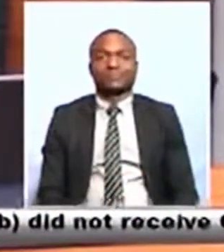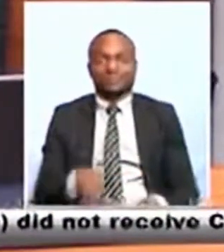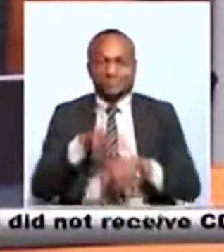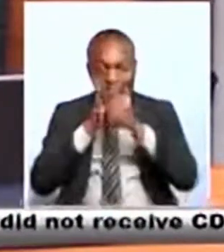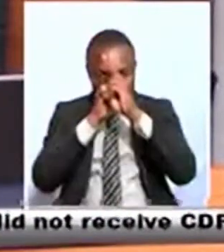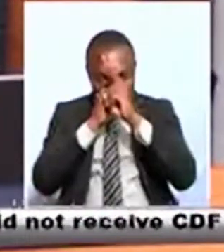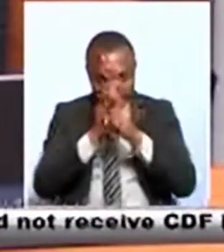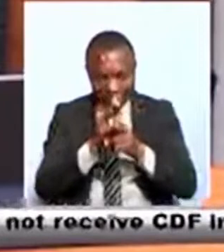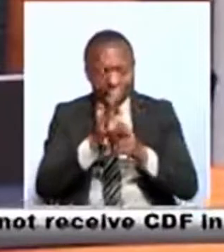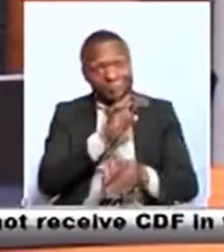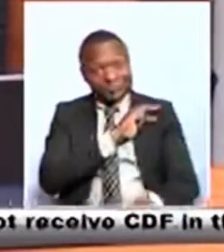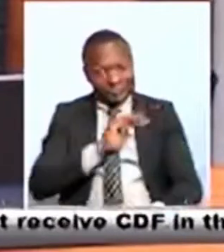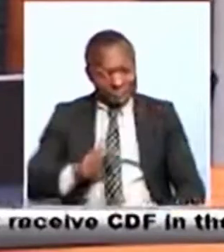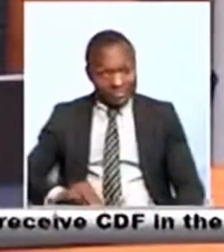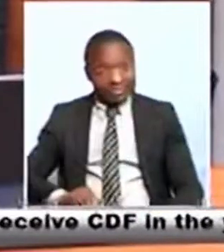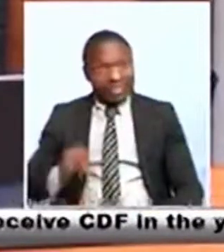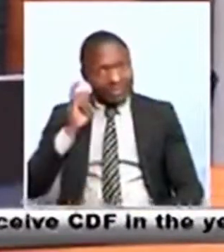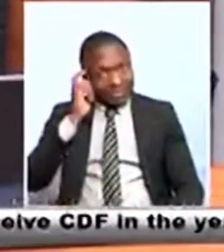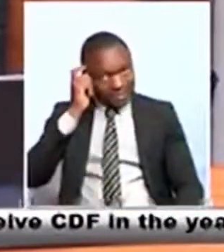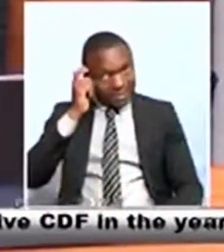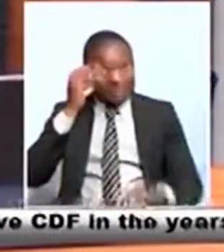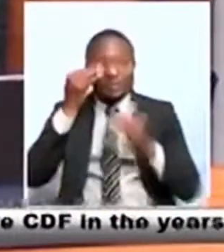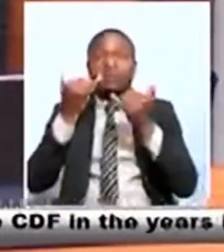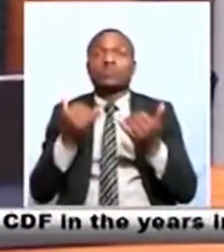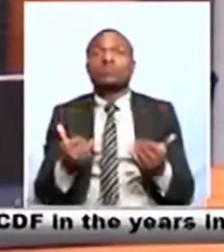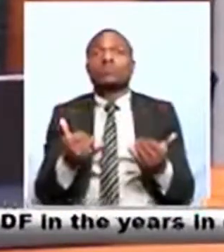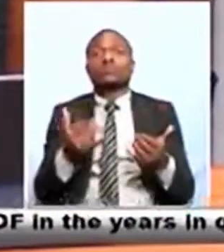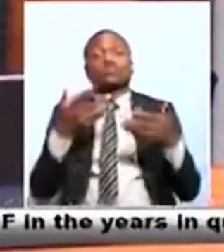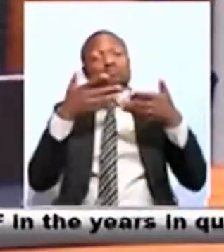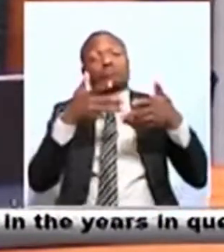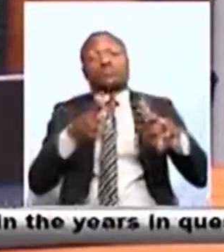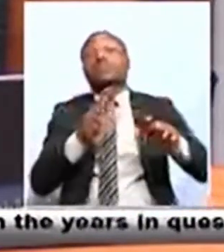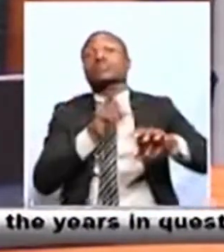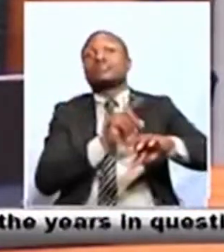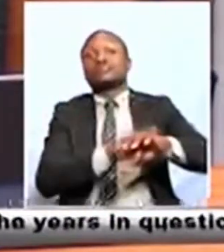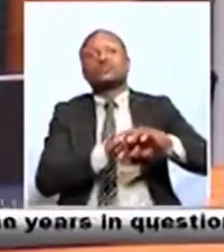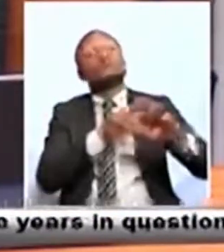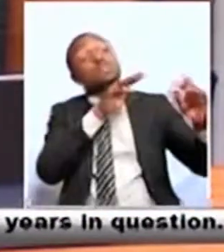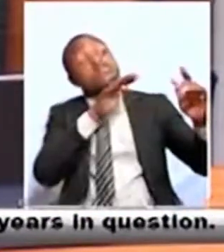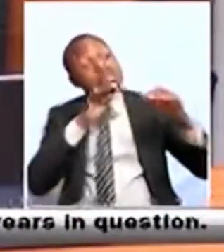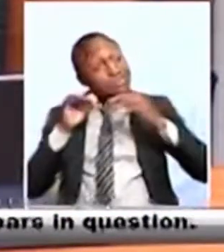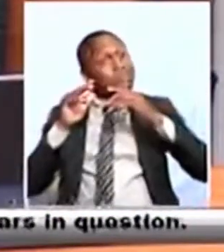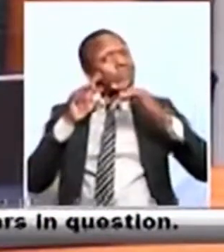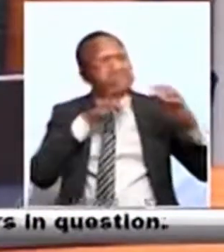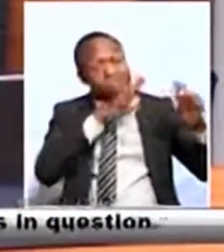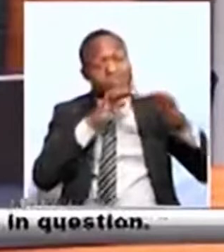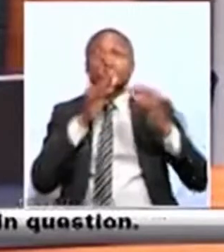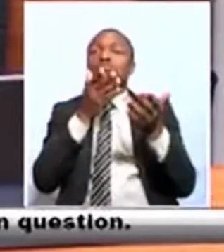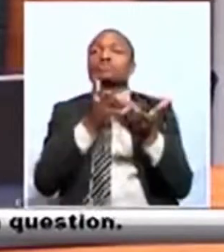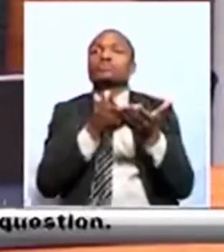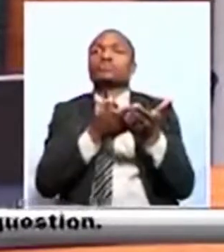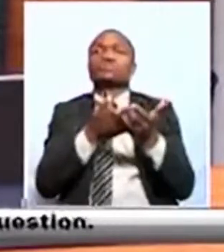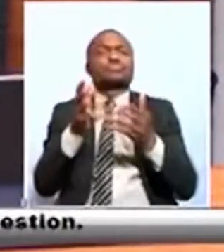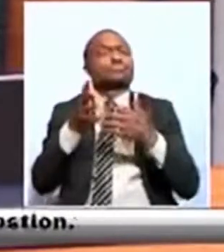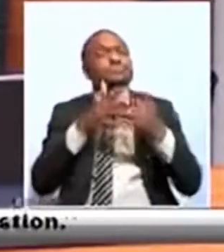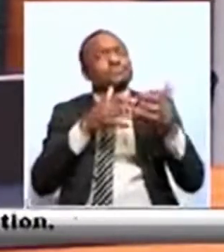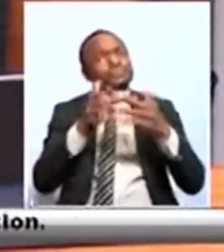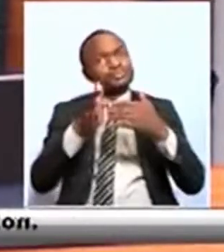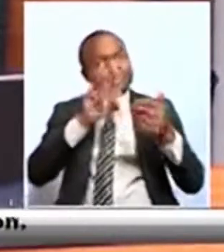Honorable members, I think we are now spending a lot of time arguing on this simple question